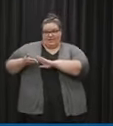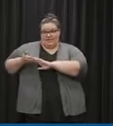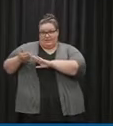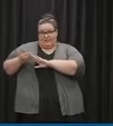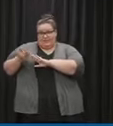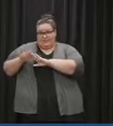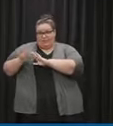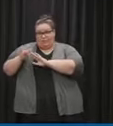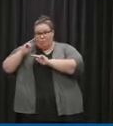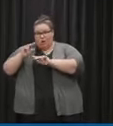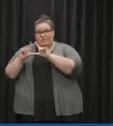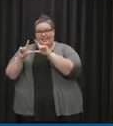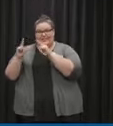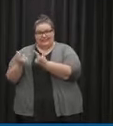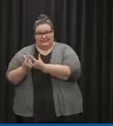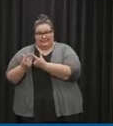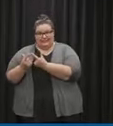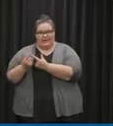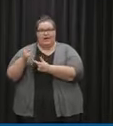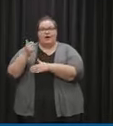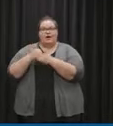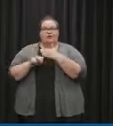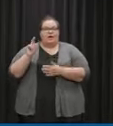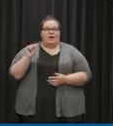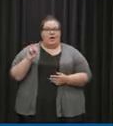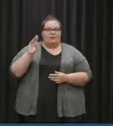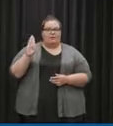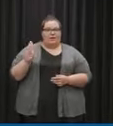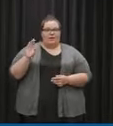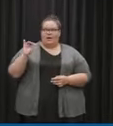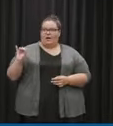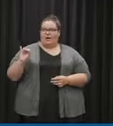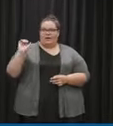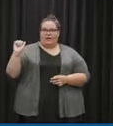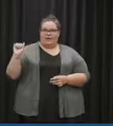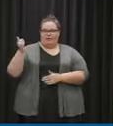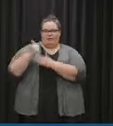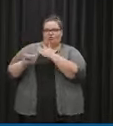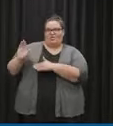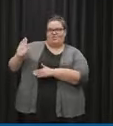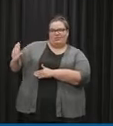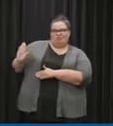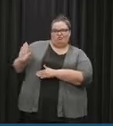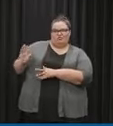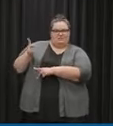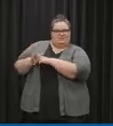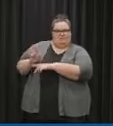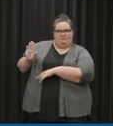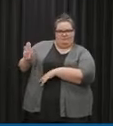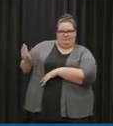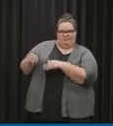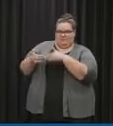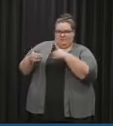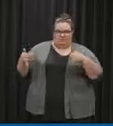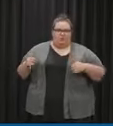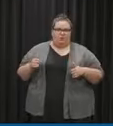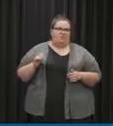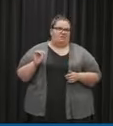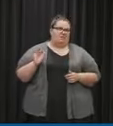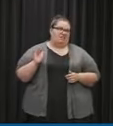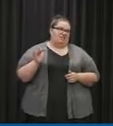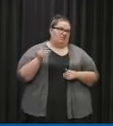the leagues, if they fall under the NBIA, will remain under NBIA's jurisdiction. So later today,